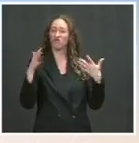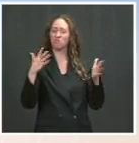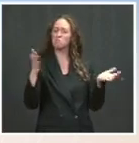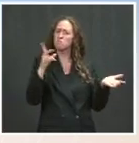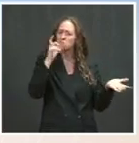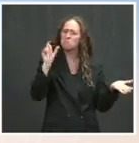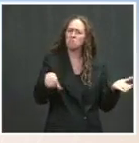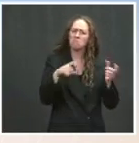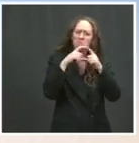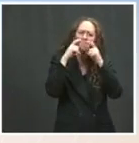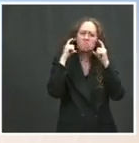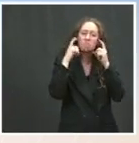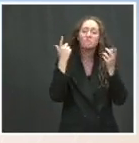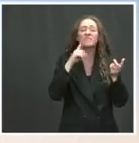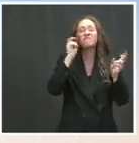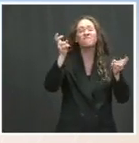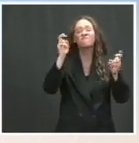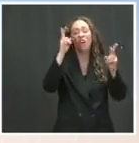system is,